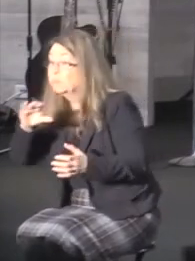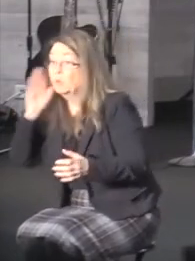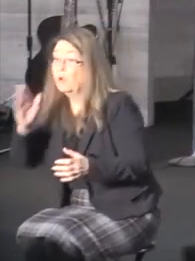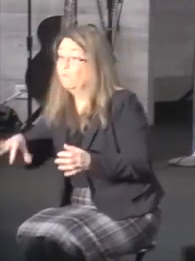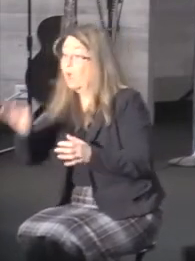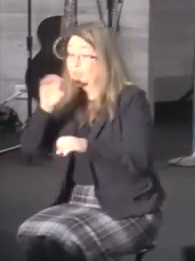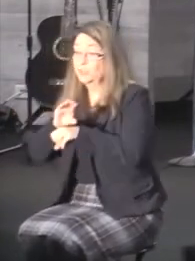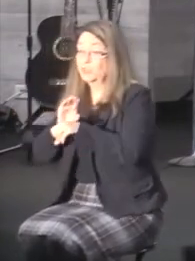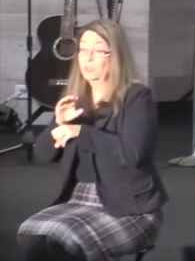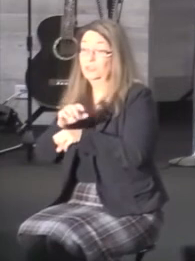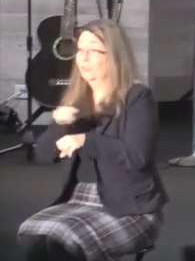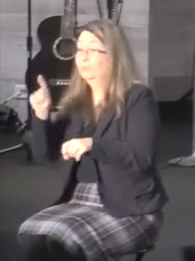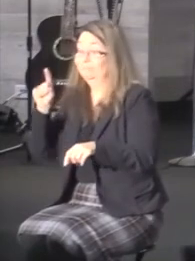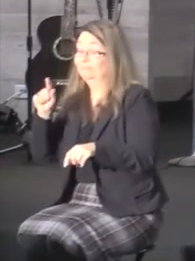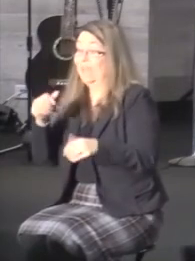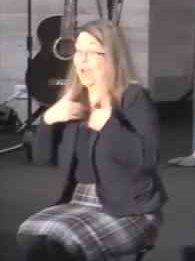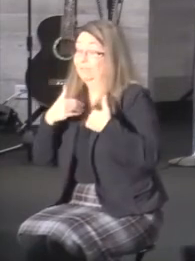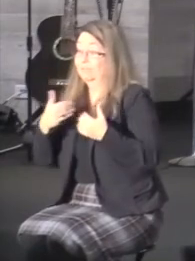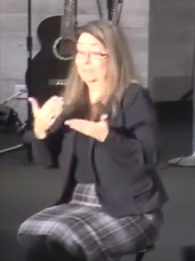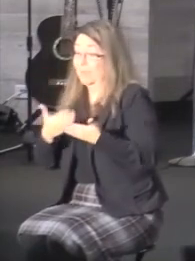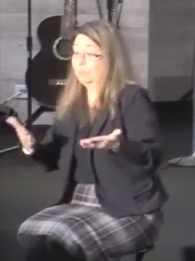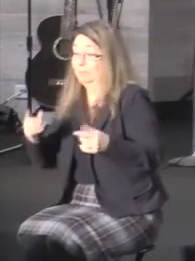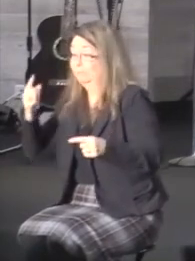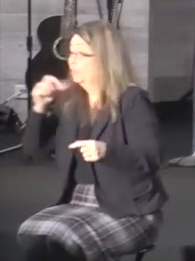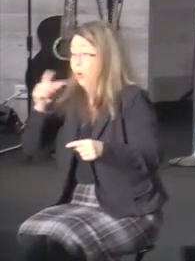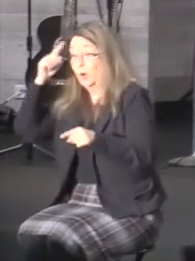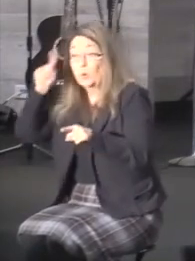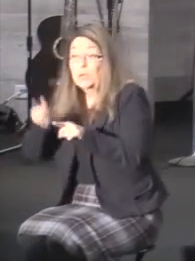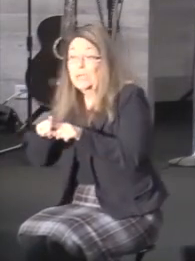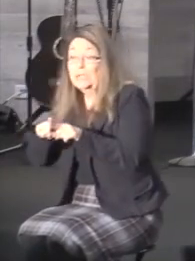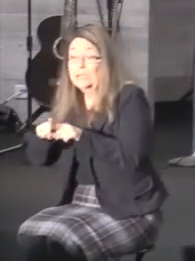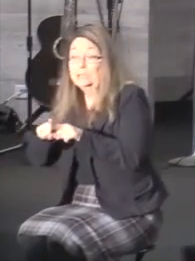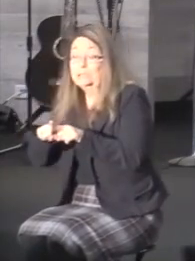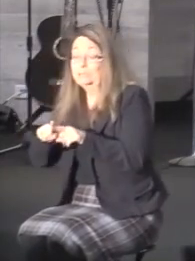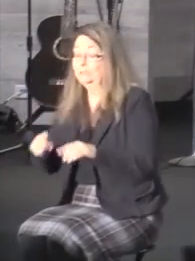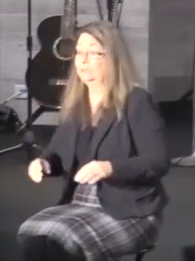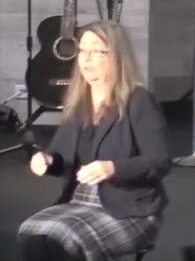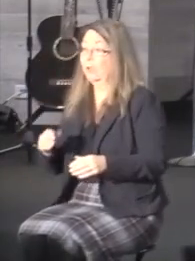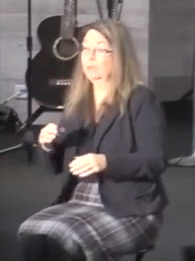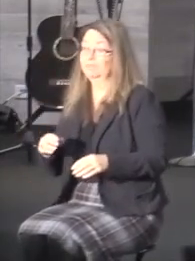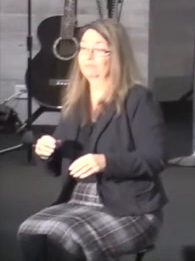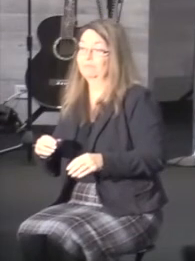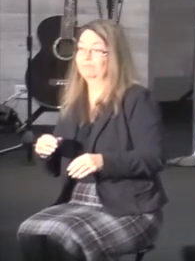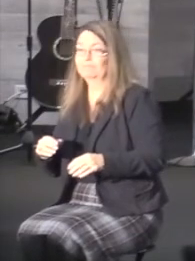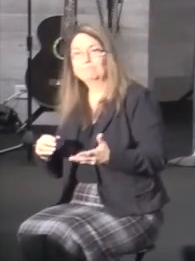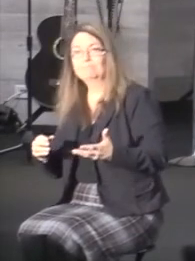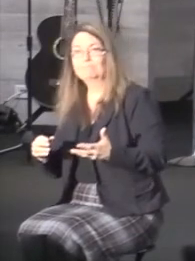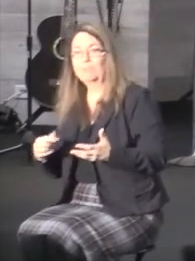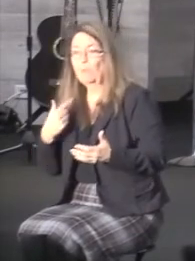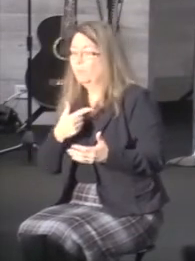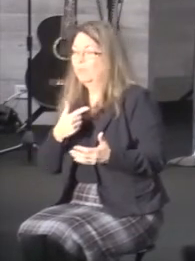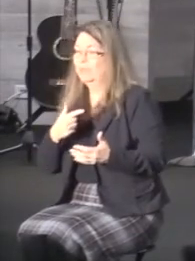you disagree with. That's a part of life. In fact, I would argue that there is zero aspect of life that we will always go through something that we